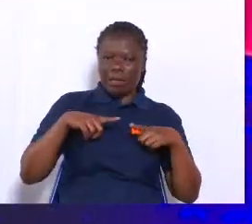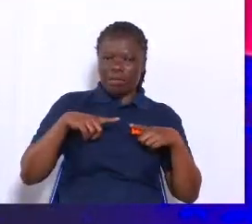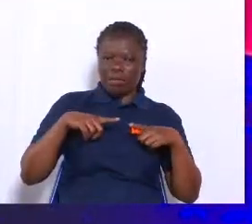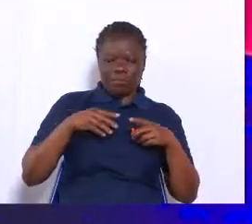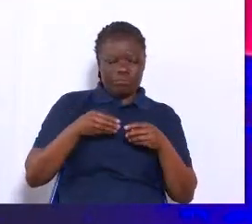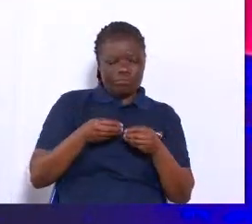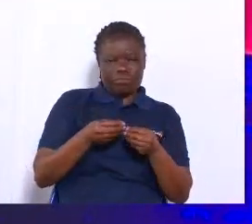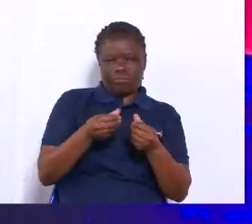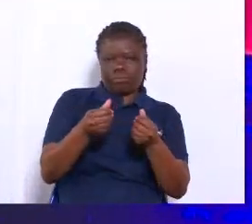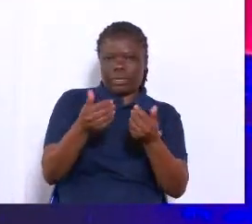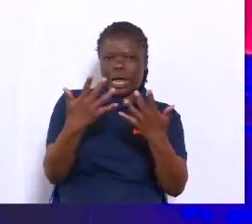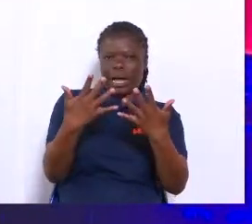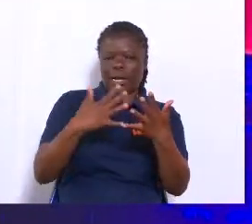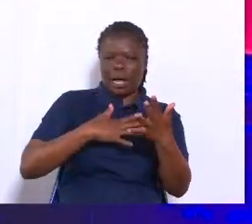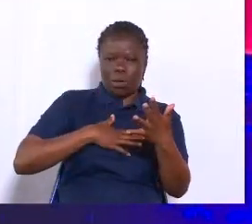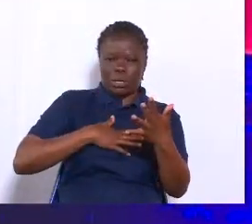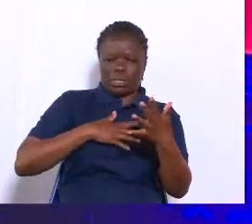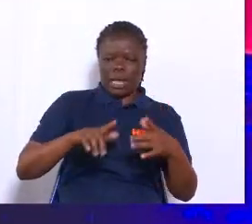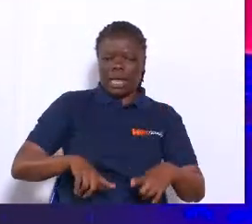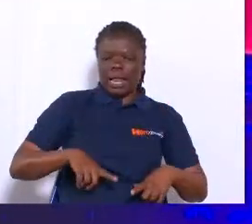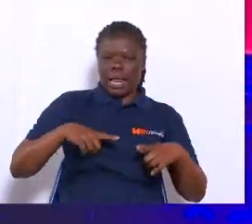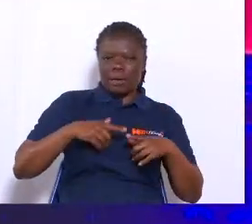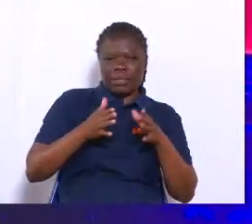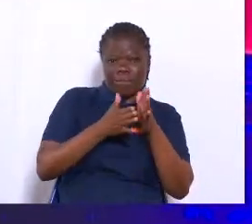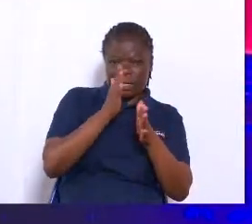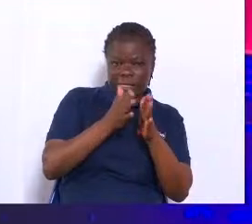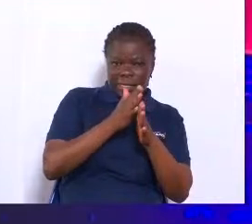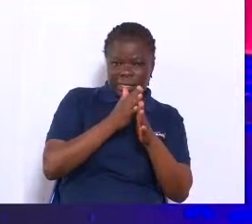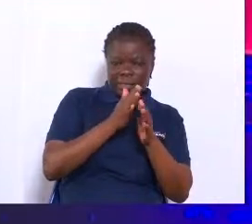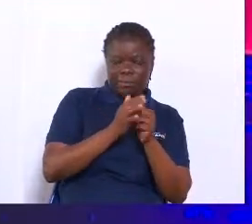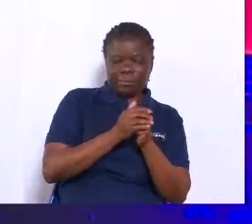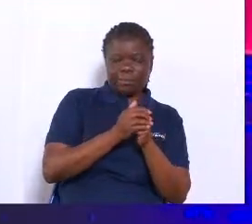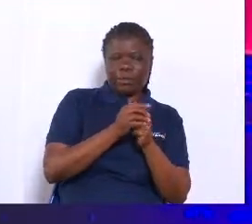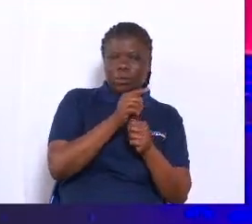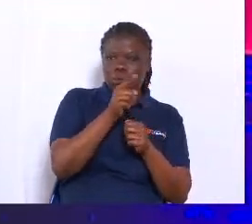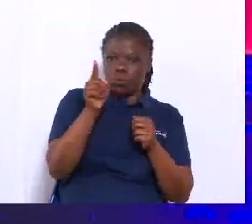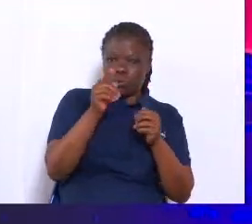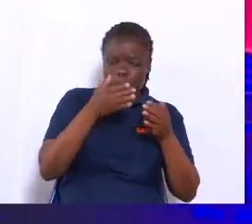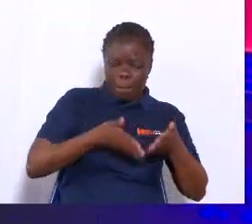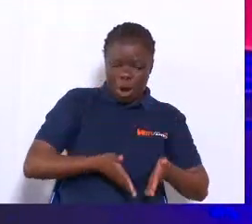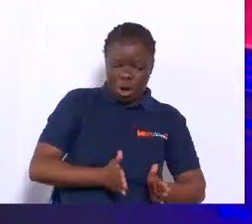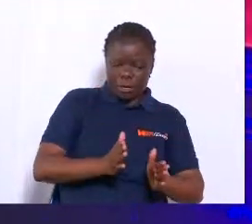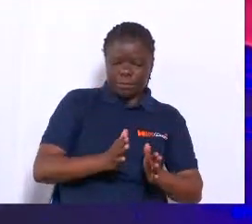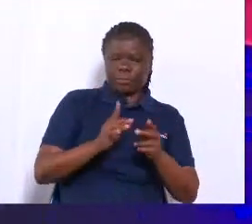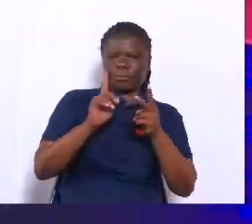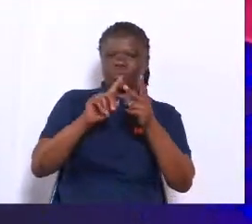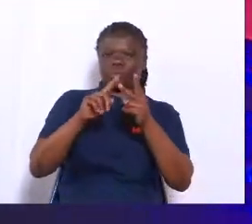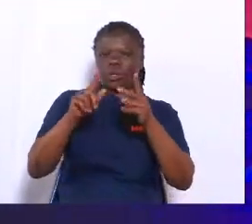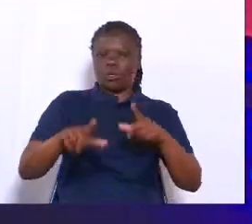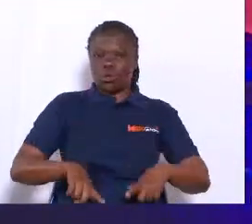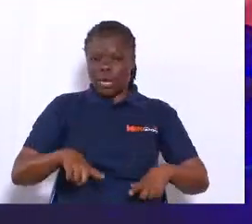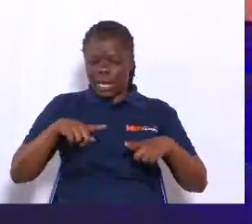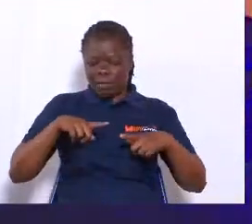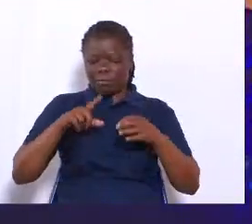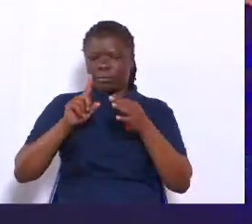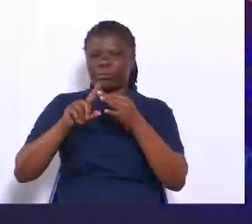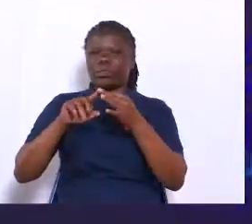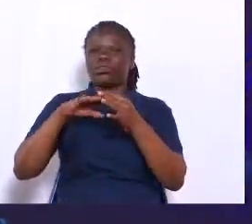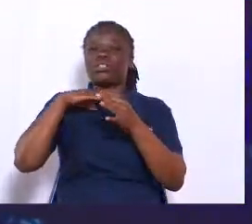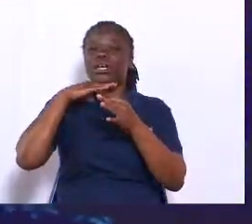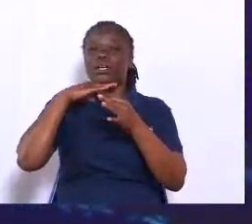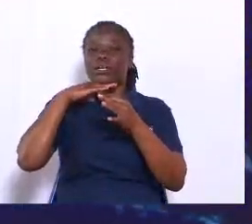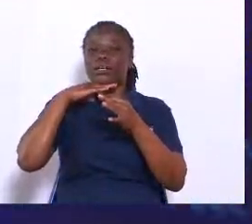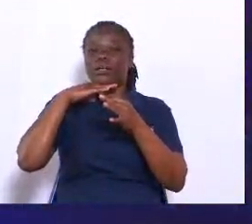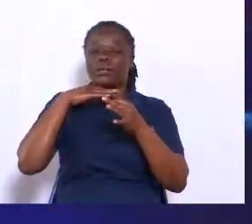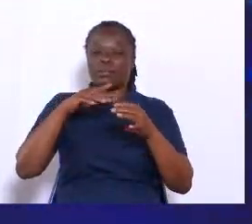Life is gone so quickly. You're born, you live, you die.